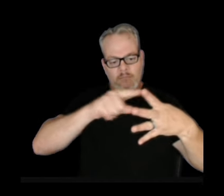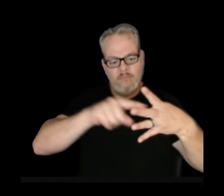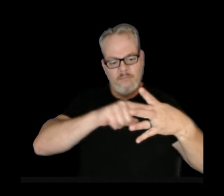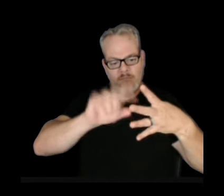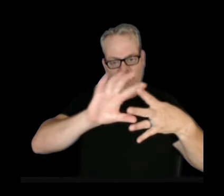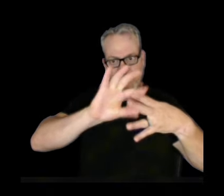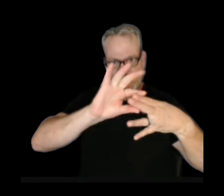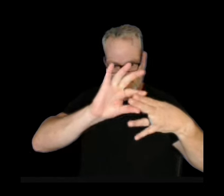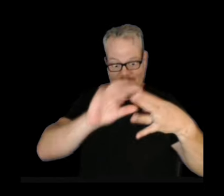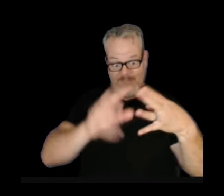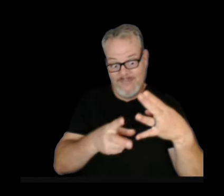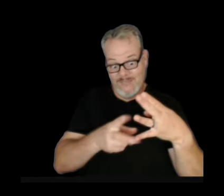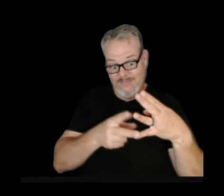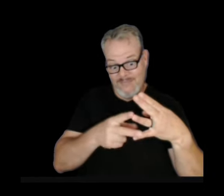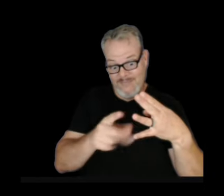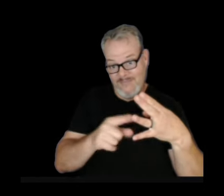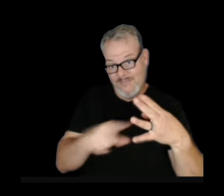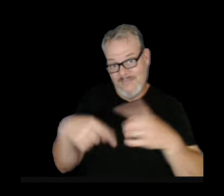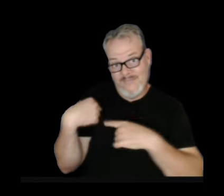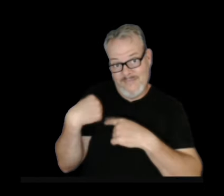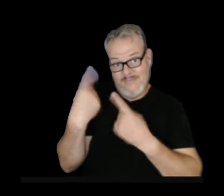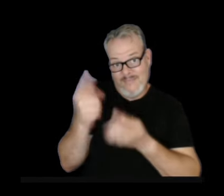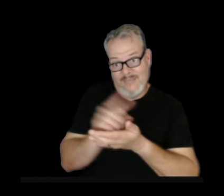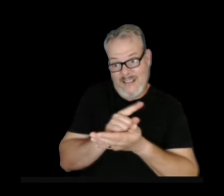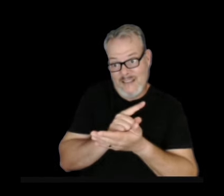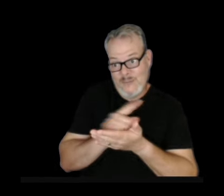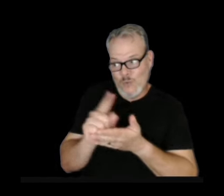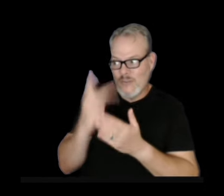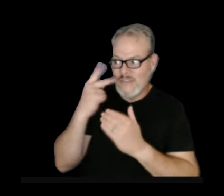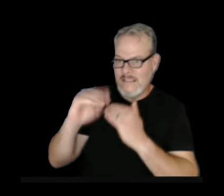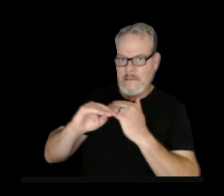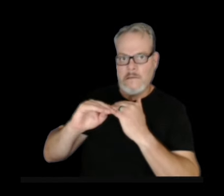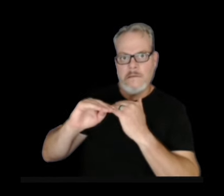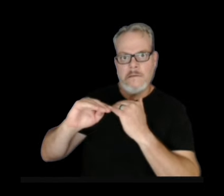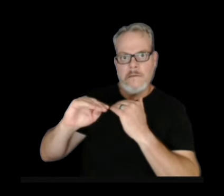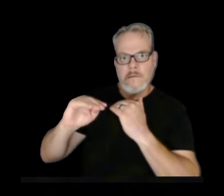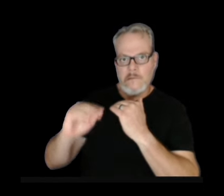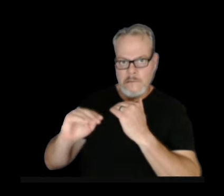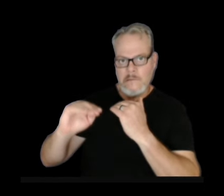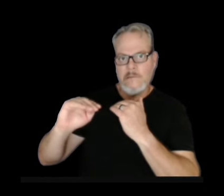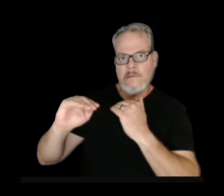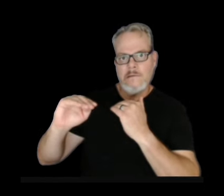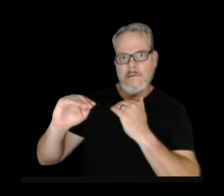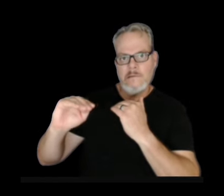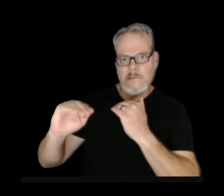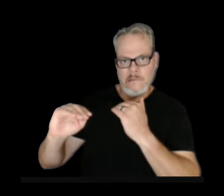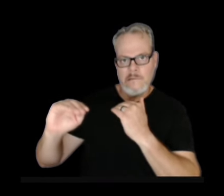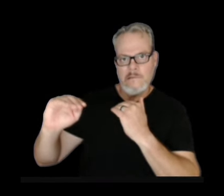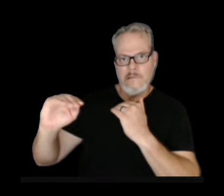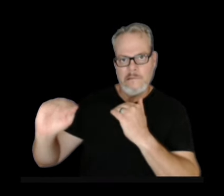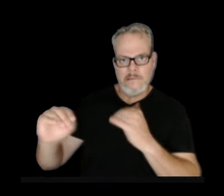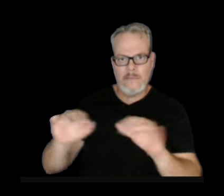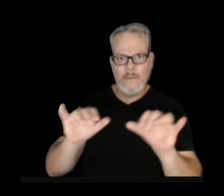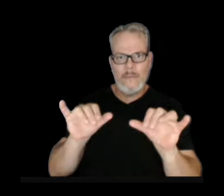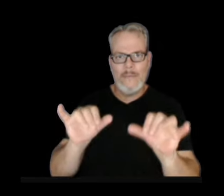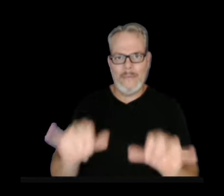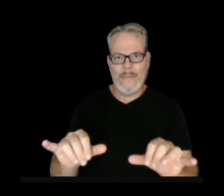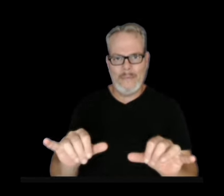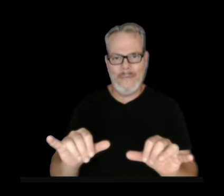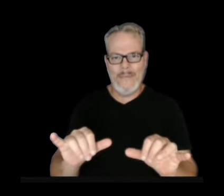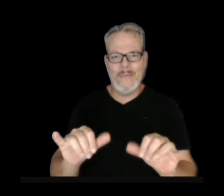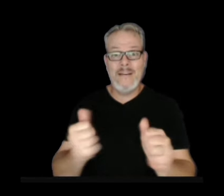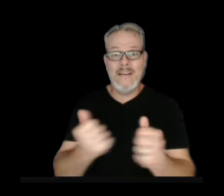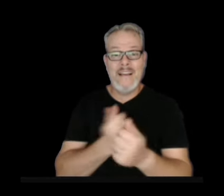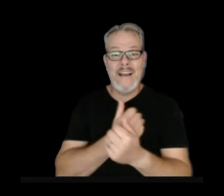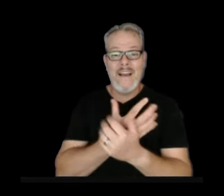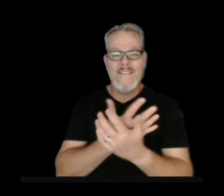last week has been entirely stable, and if anything, a net decrease in tilt there. So really much quieter